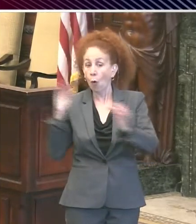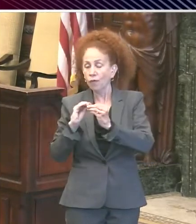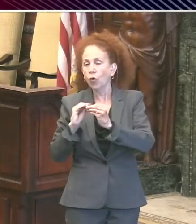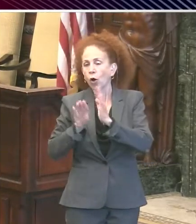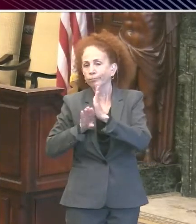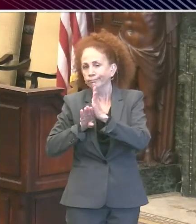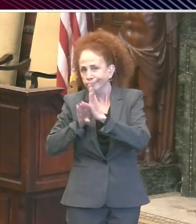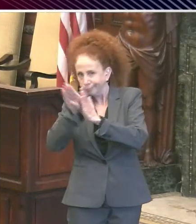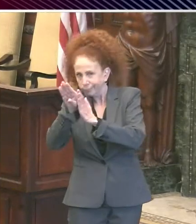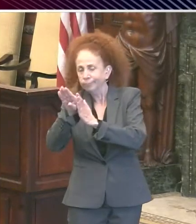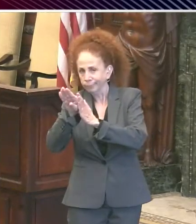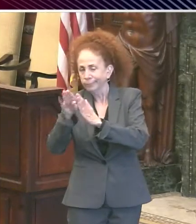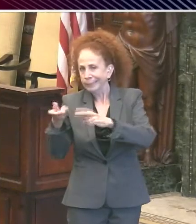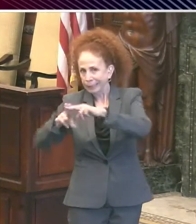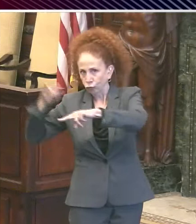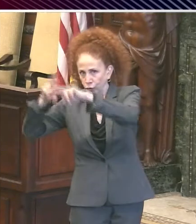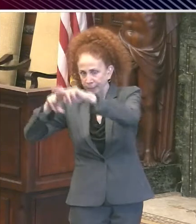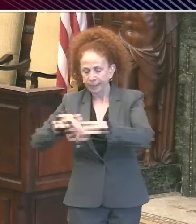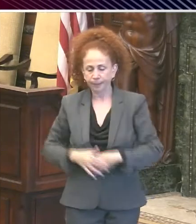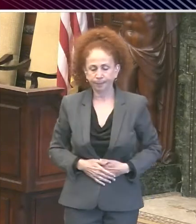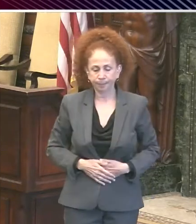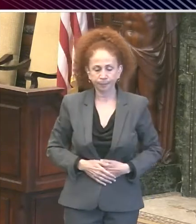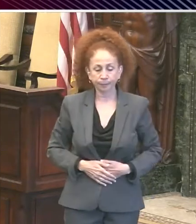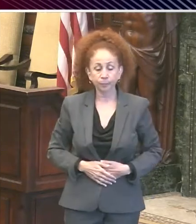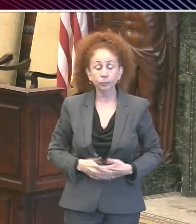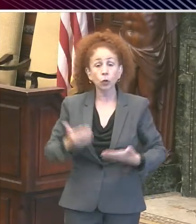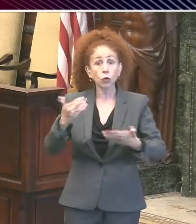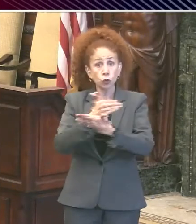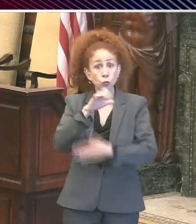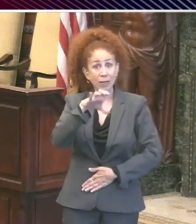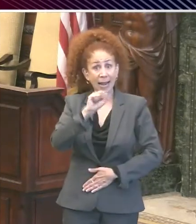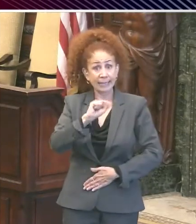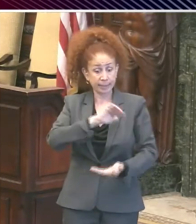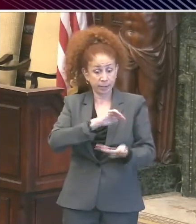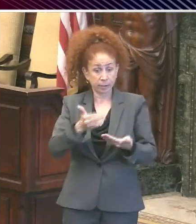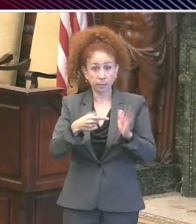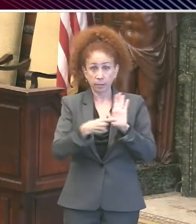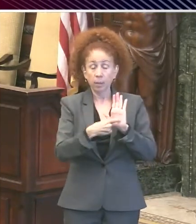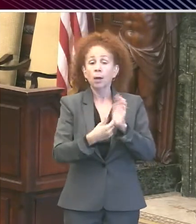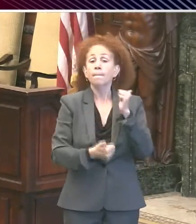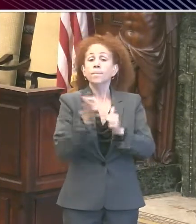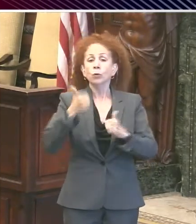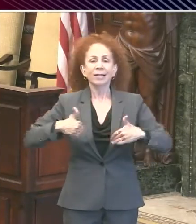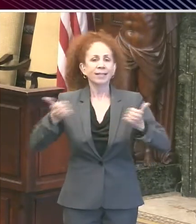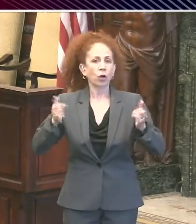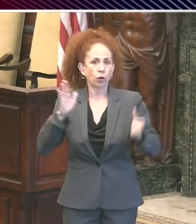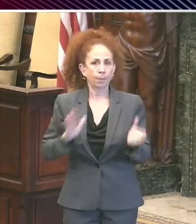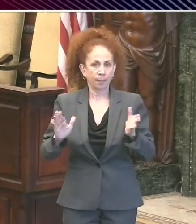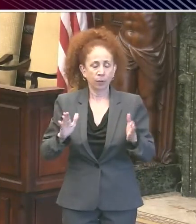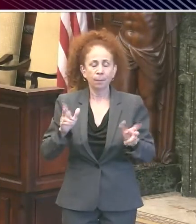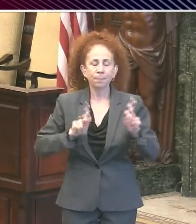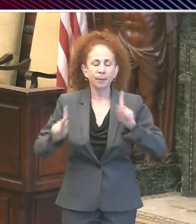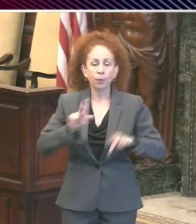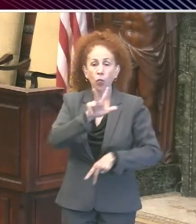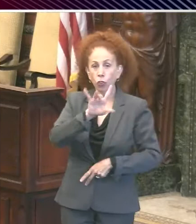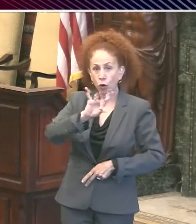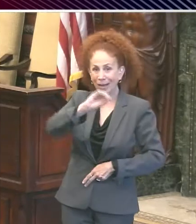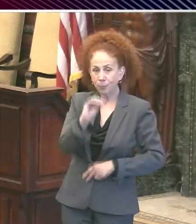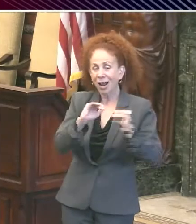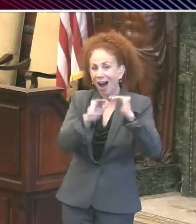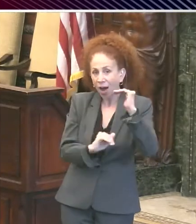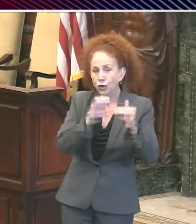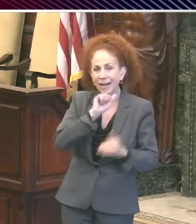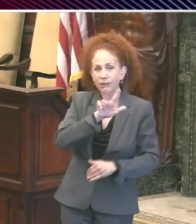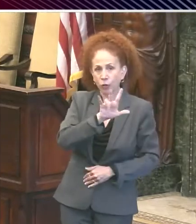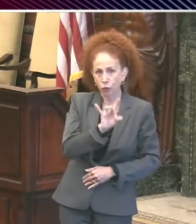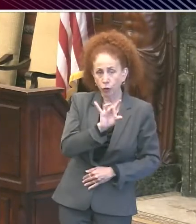is increasing. Of these cases, the new cases are predominantly younger people. 38% were under the age of 30 and